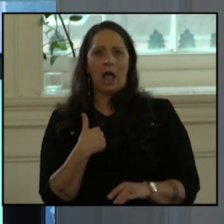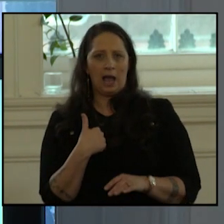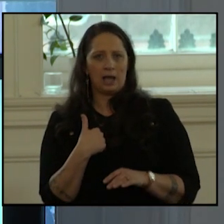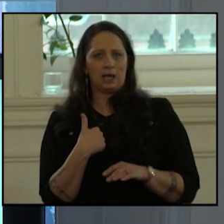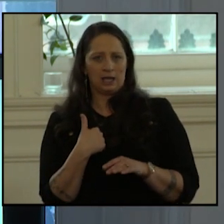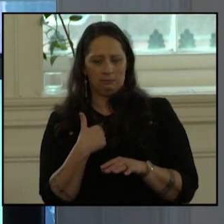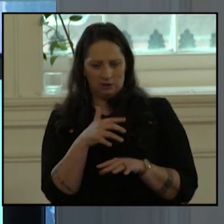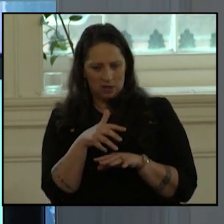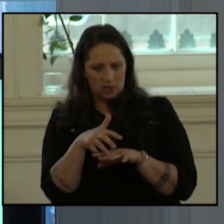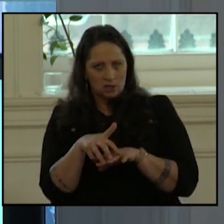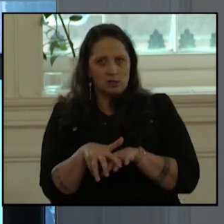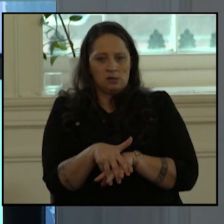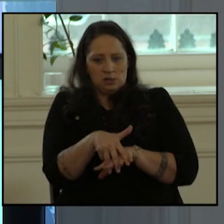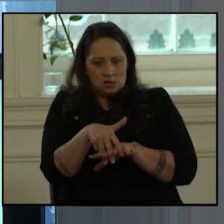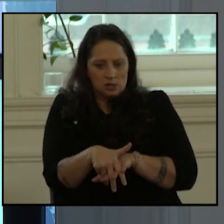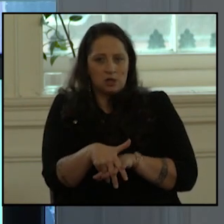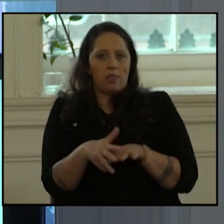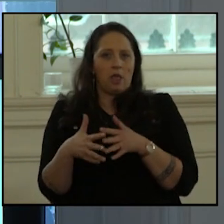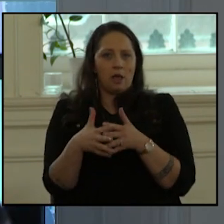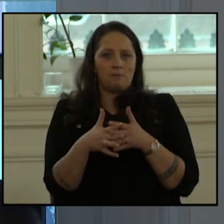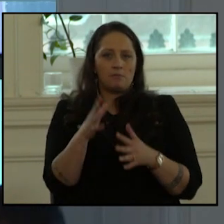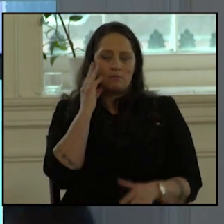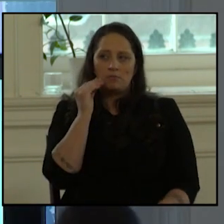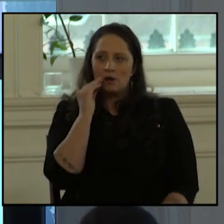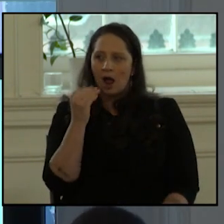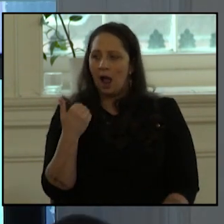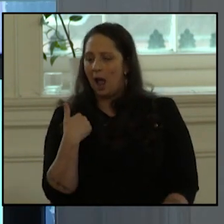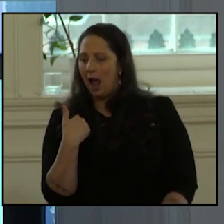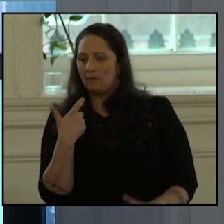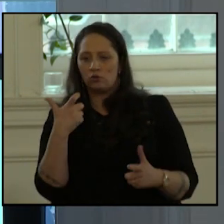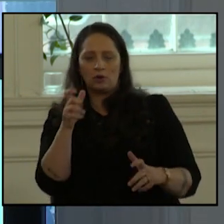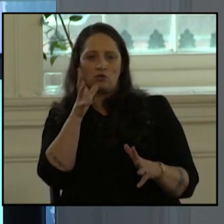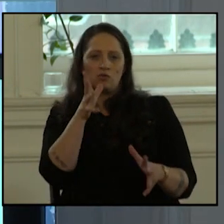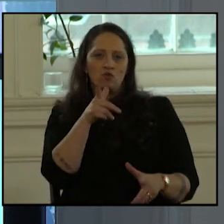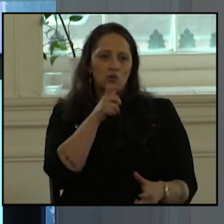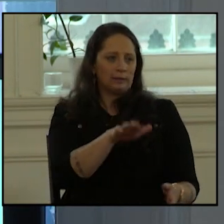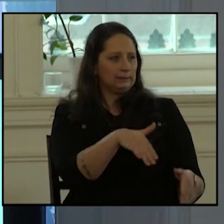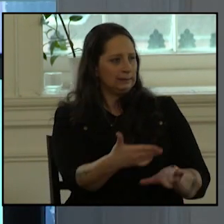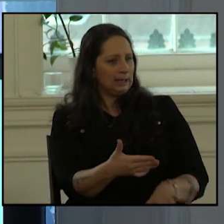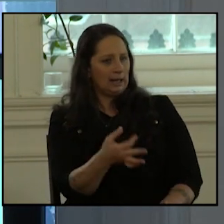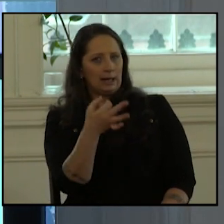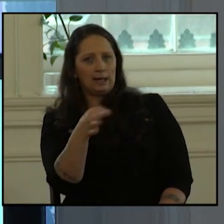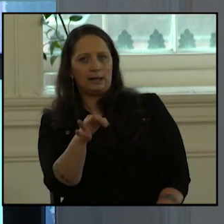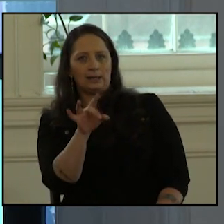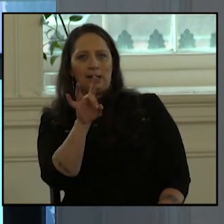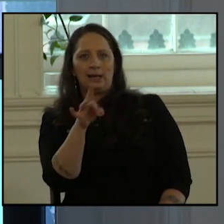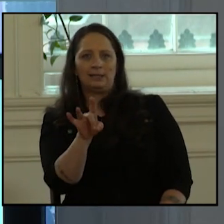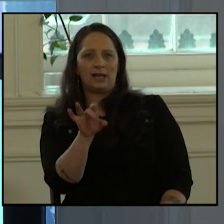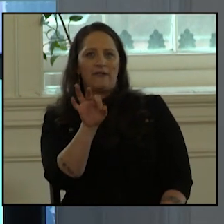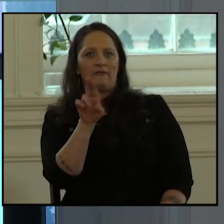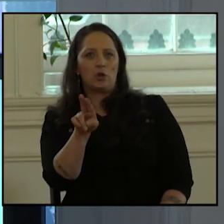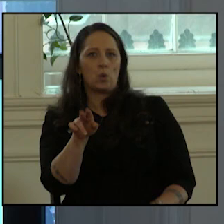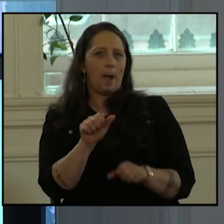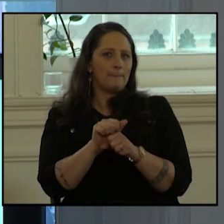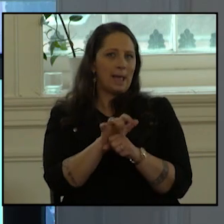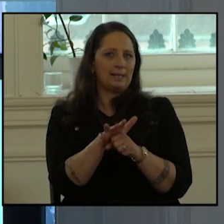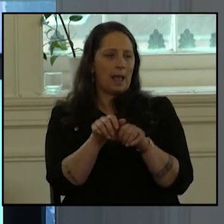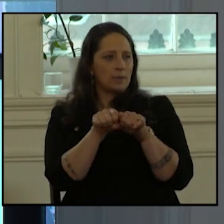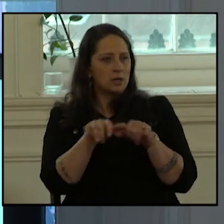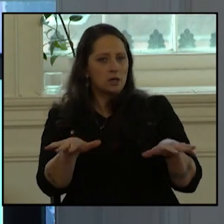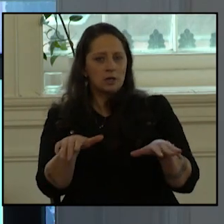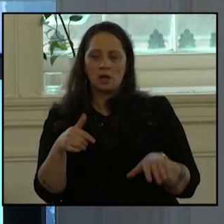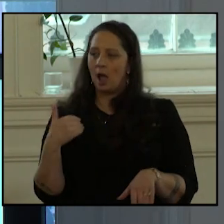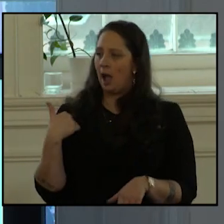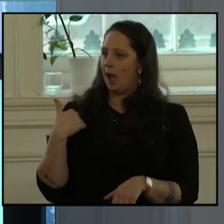American experience, right? Like I got my great-grandmother who died in the 1918 flu pandemic. I've got